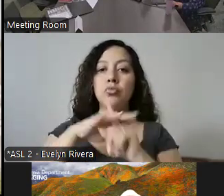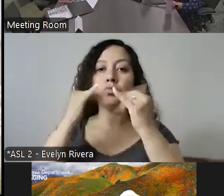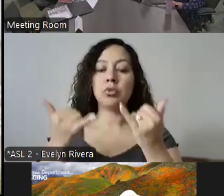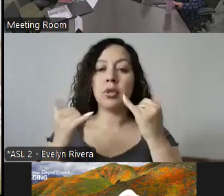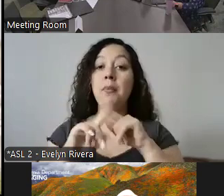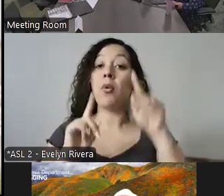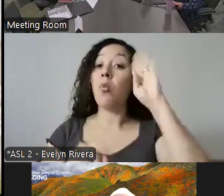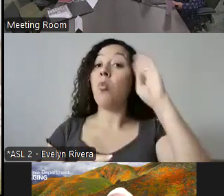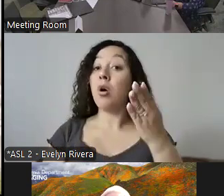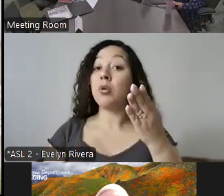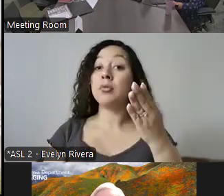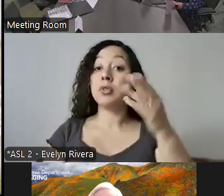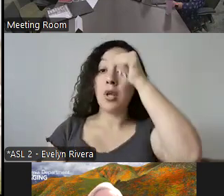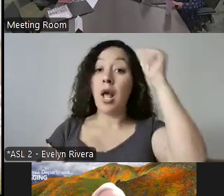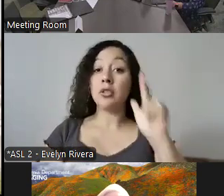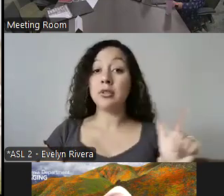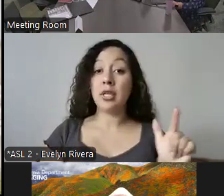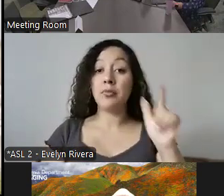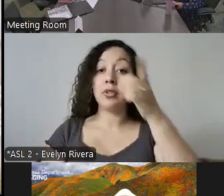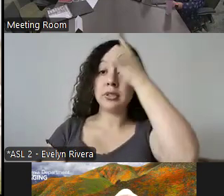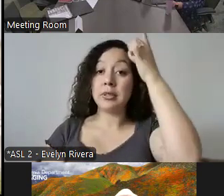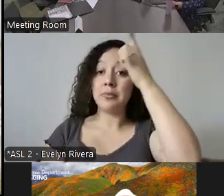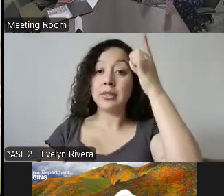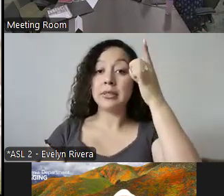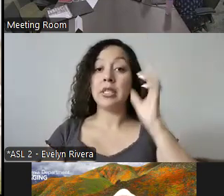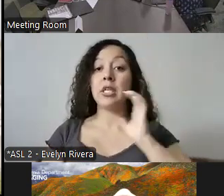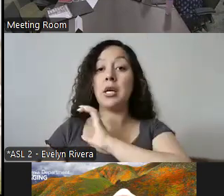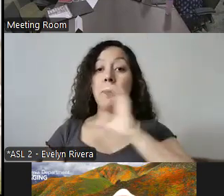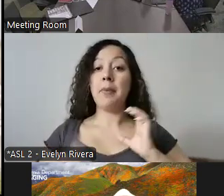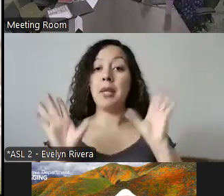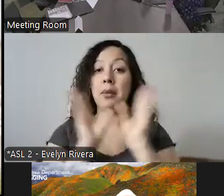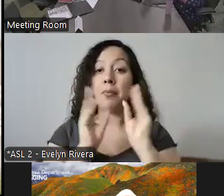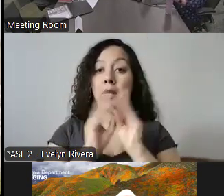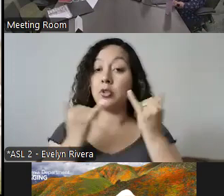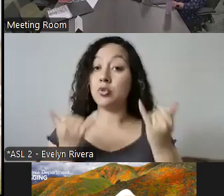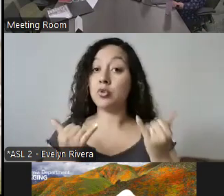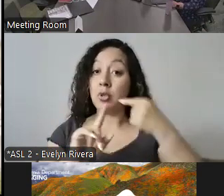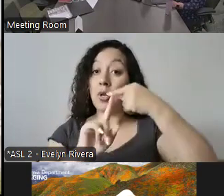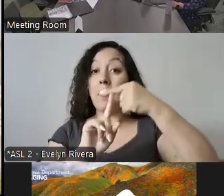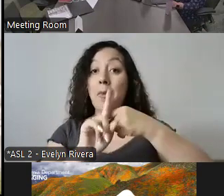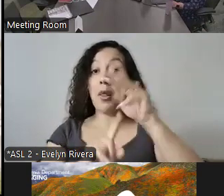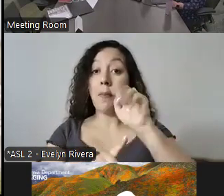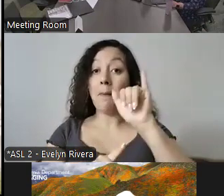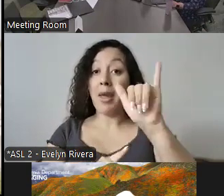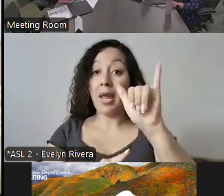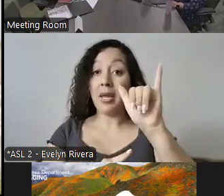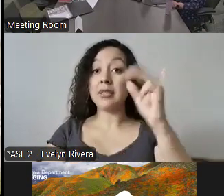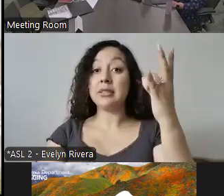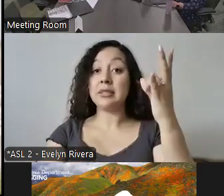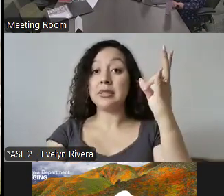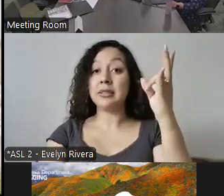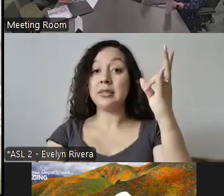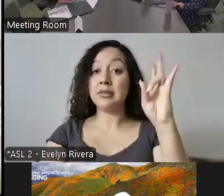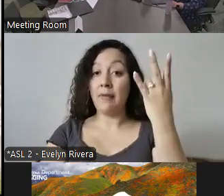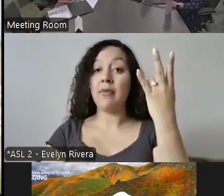and Related Conditions Advisory Committee meeting. Today is May 7th, and this meeting runs from